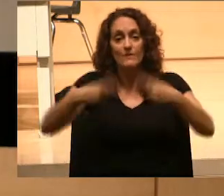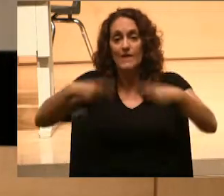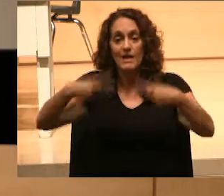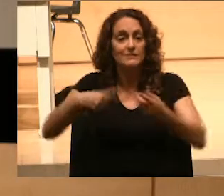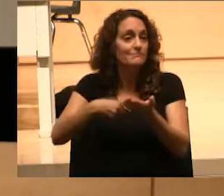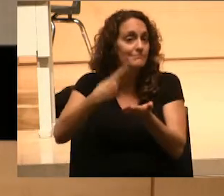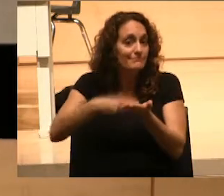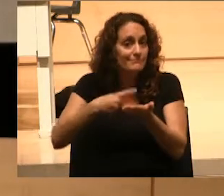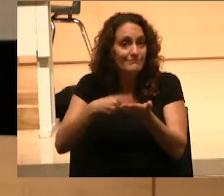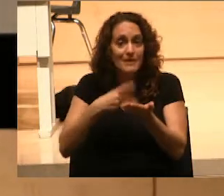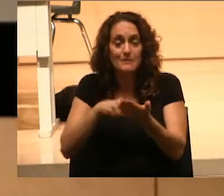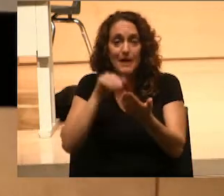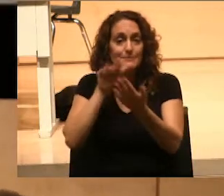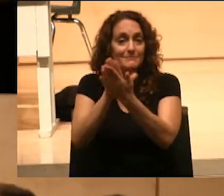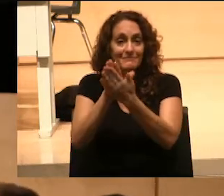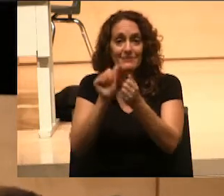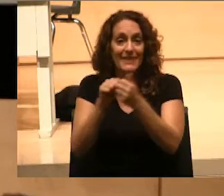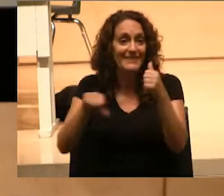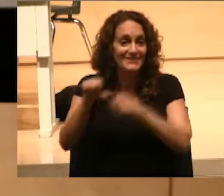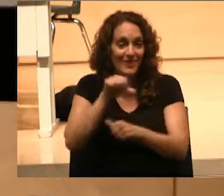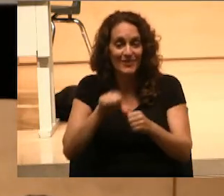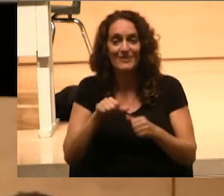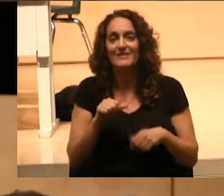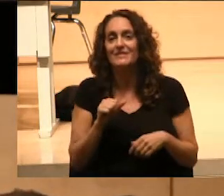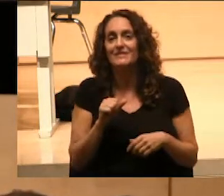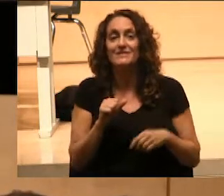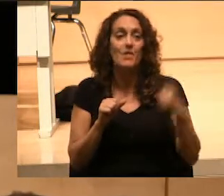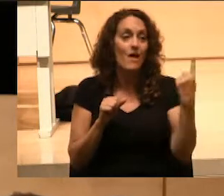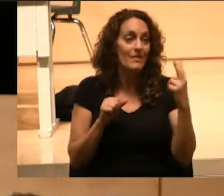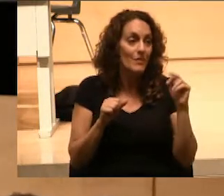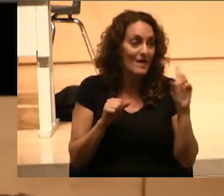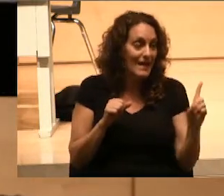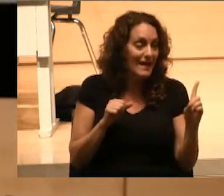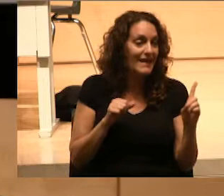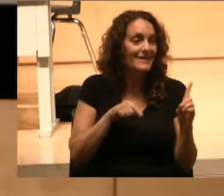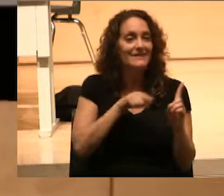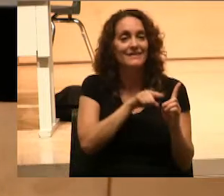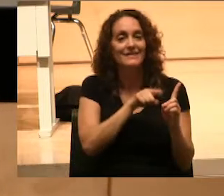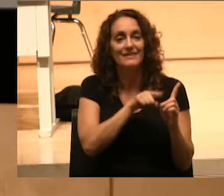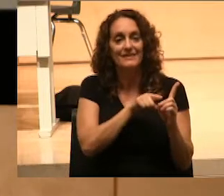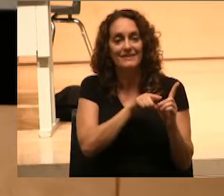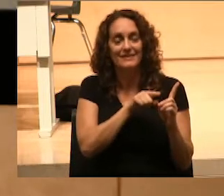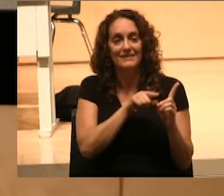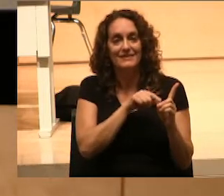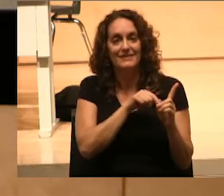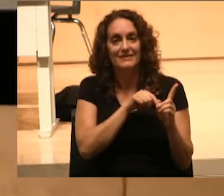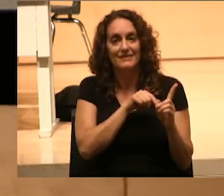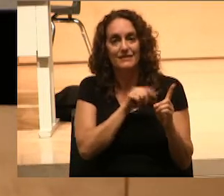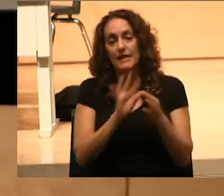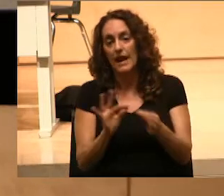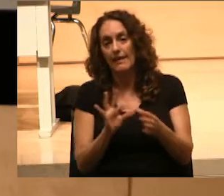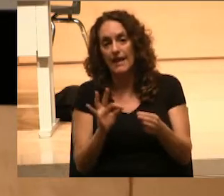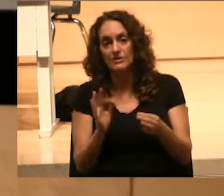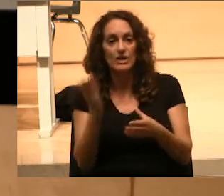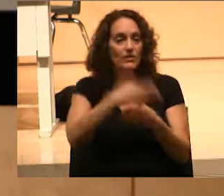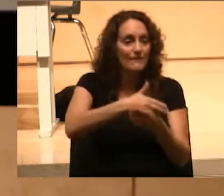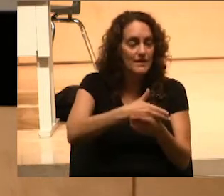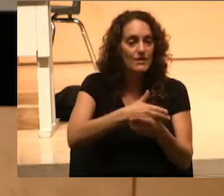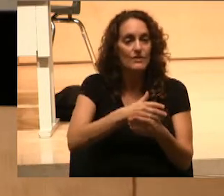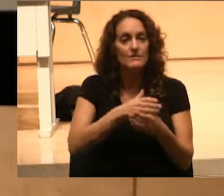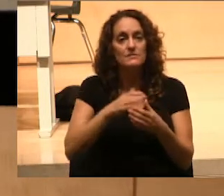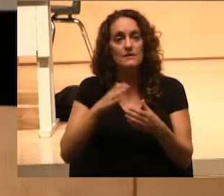to time. And on the one hand, you have an alleged interference for peaceful and